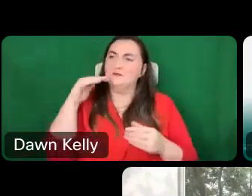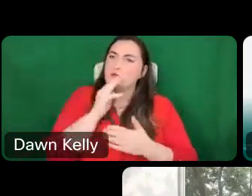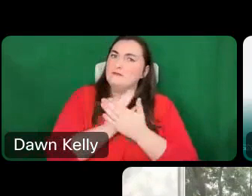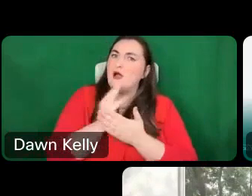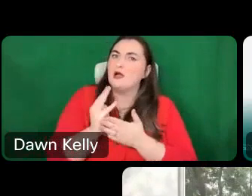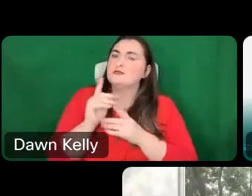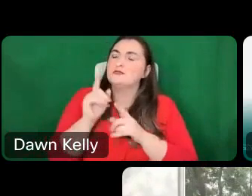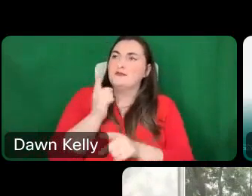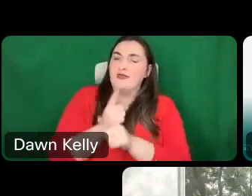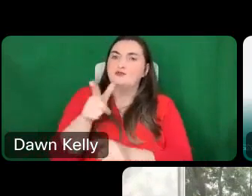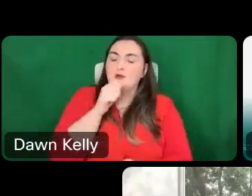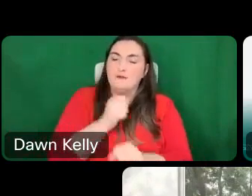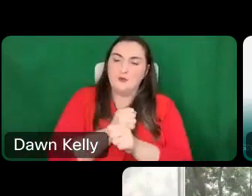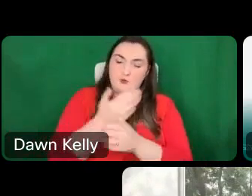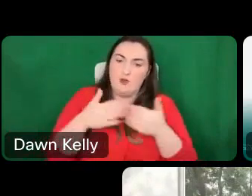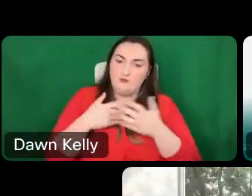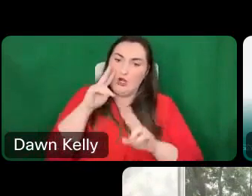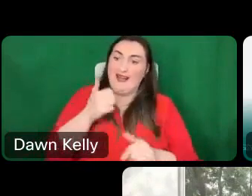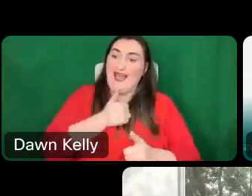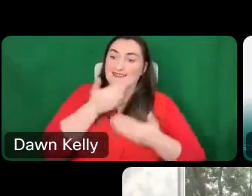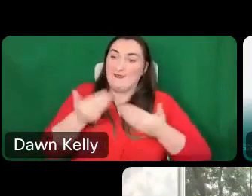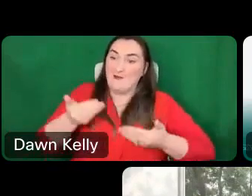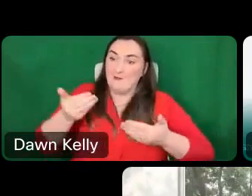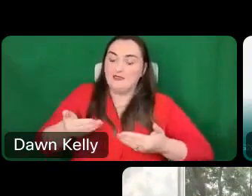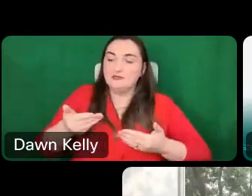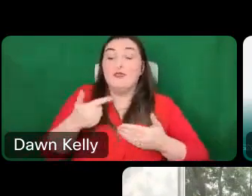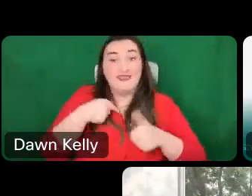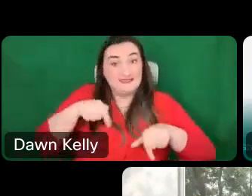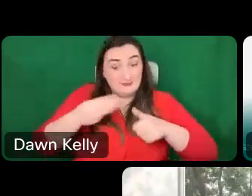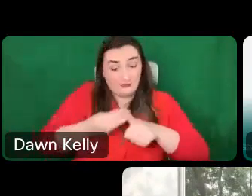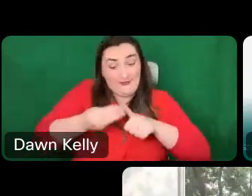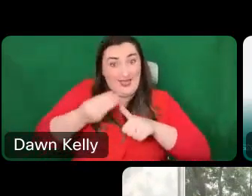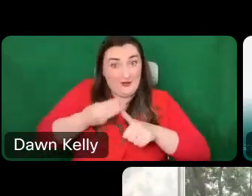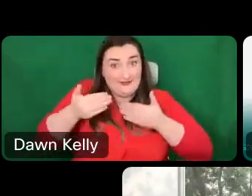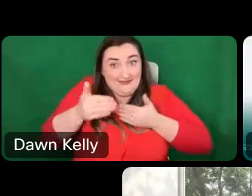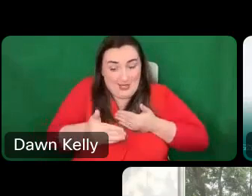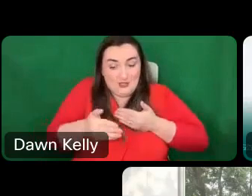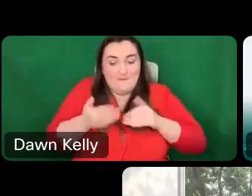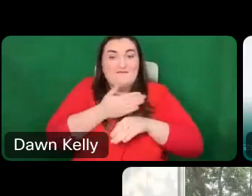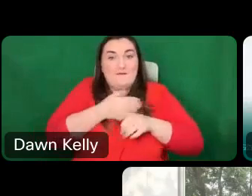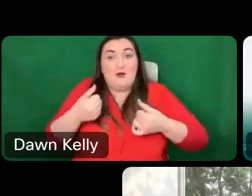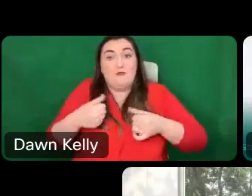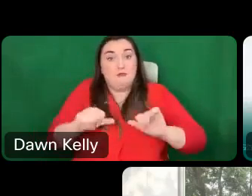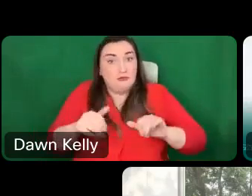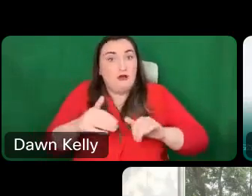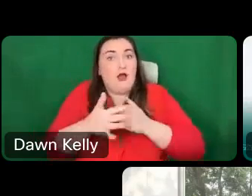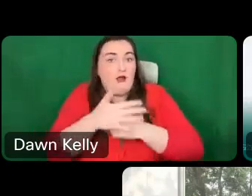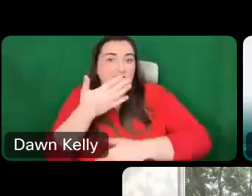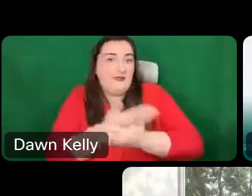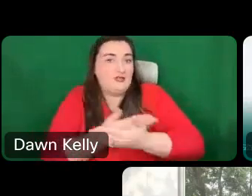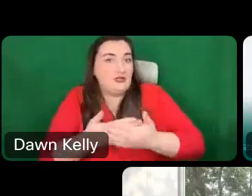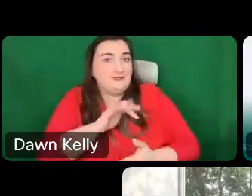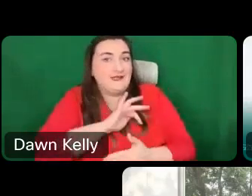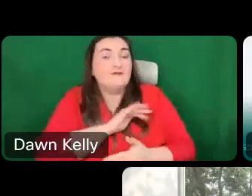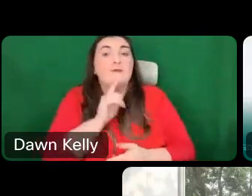talk about things that we're looking at the moment. We are in the preparatory stages of this at the minute, before commencement of the actual legislation itself. Are there